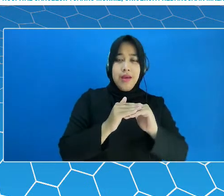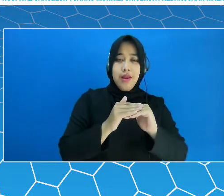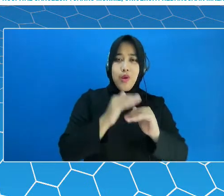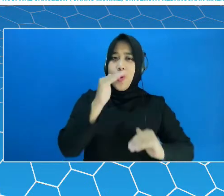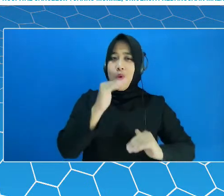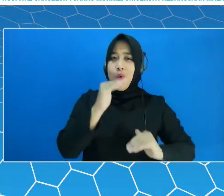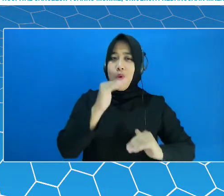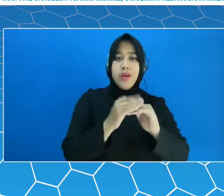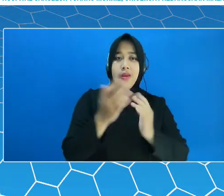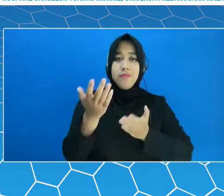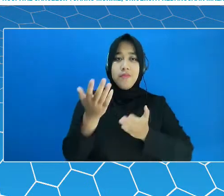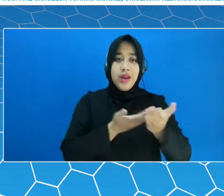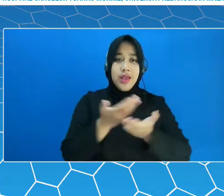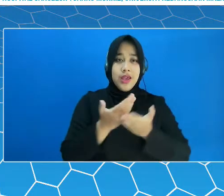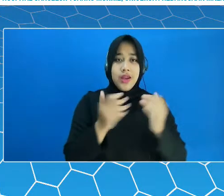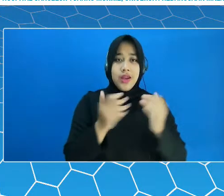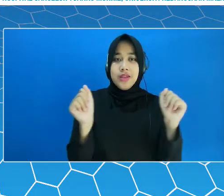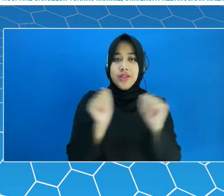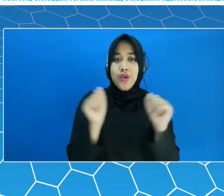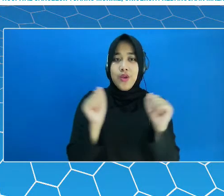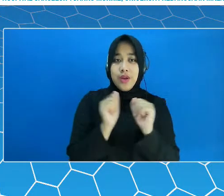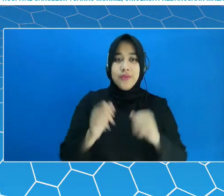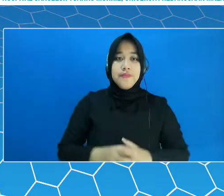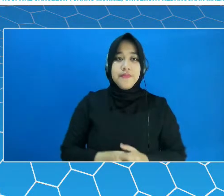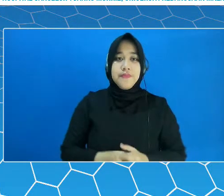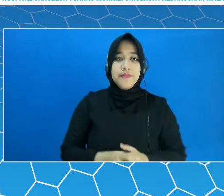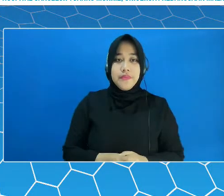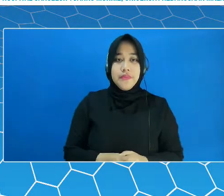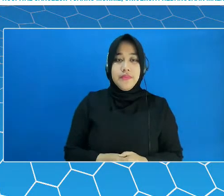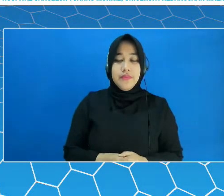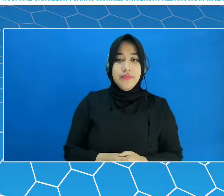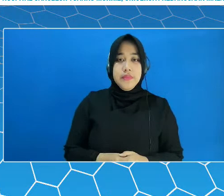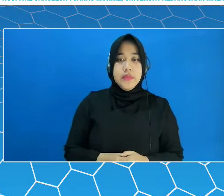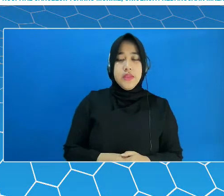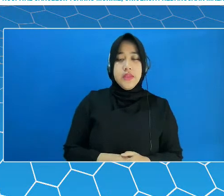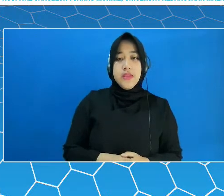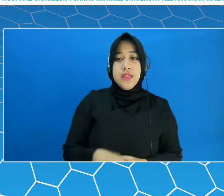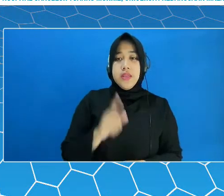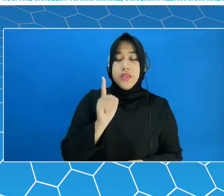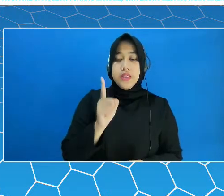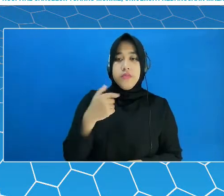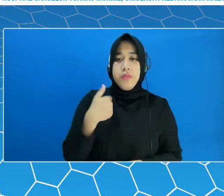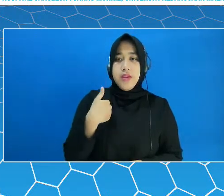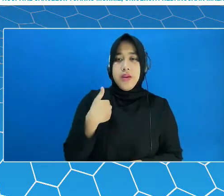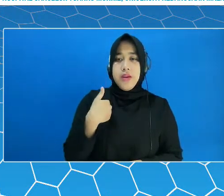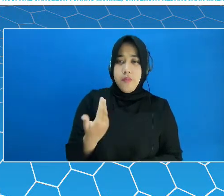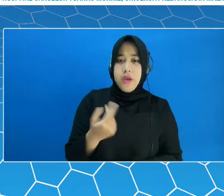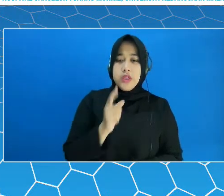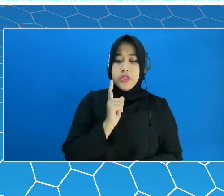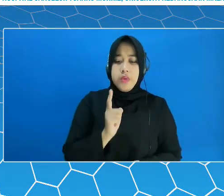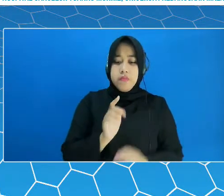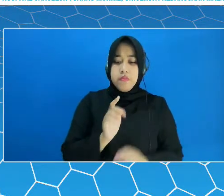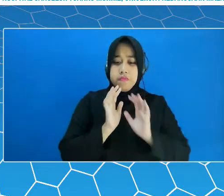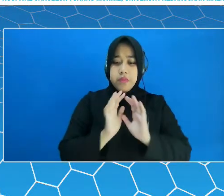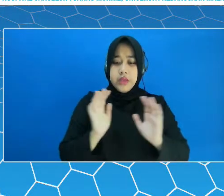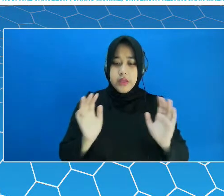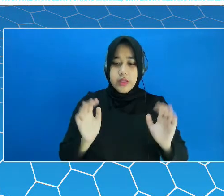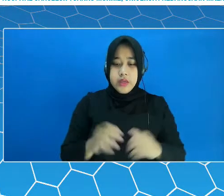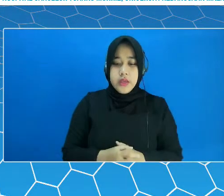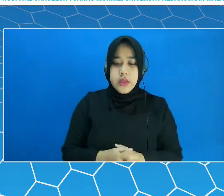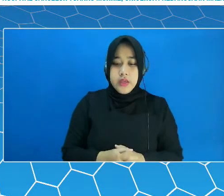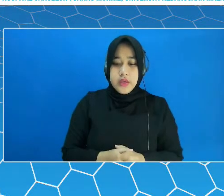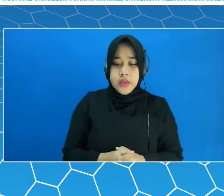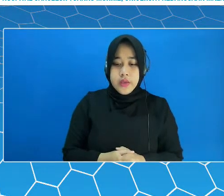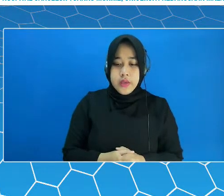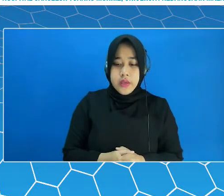we even have to close our ED because of the over-admission through the ED, and we are not able to mobilize the patient accordingly. Our critical